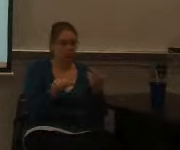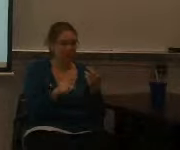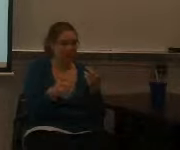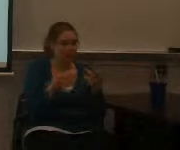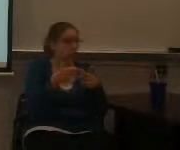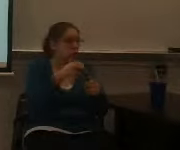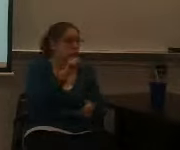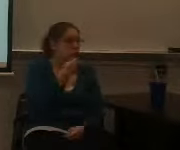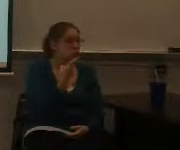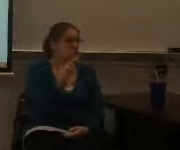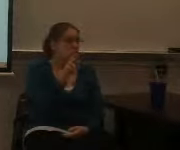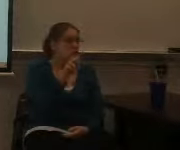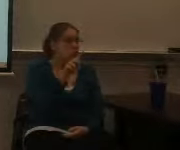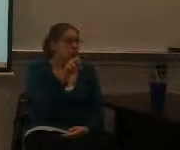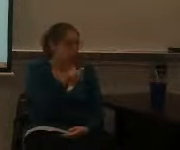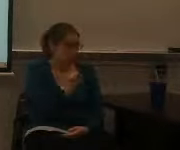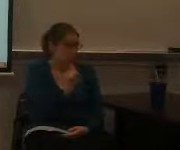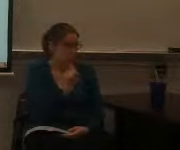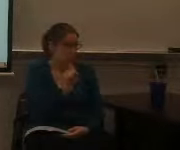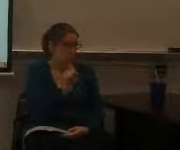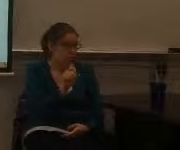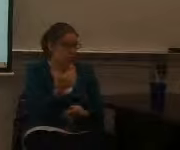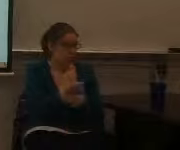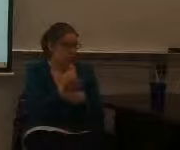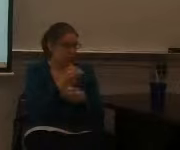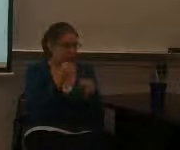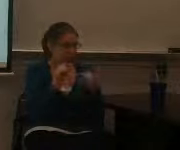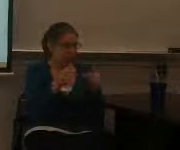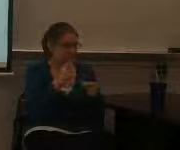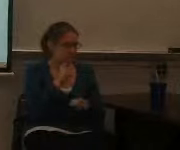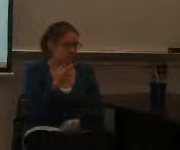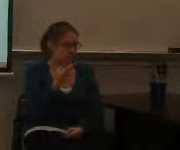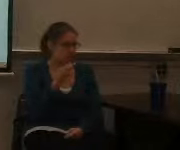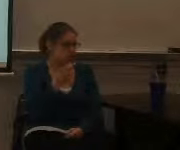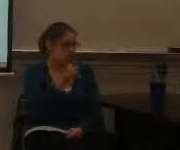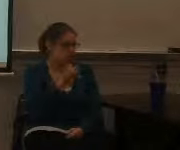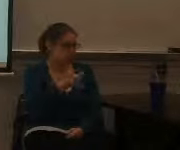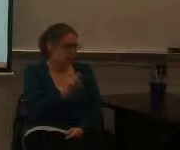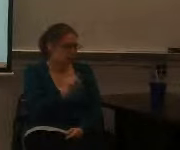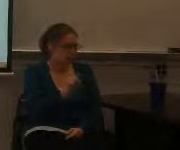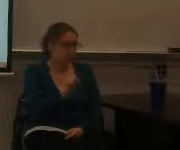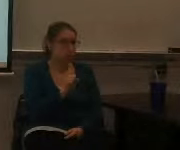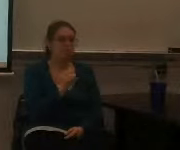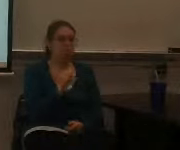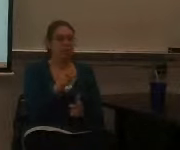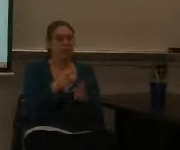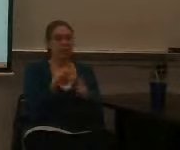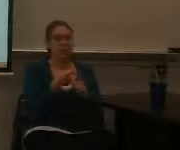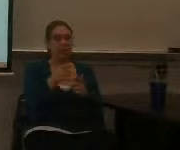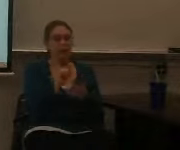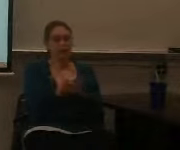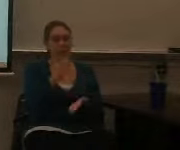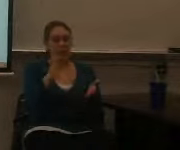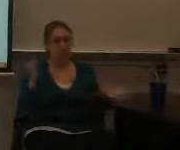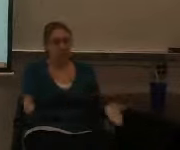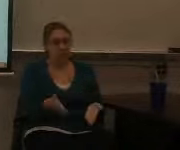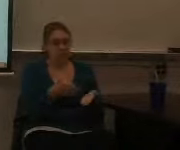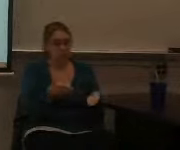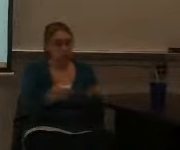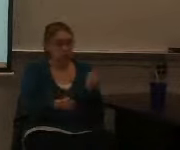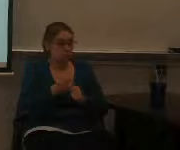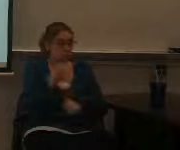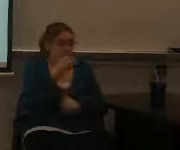shredders often. Their functional feeding group is shredders. And then that might drive most of the food